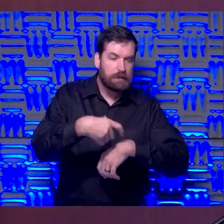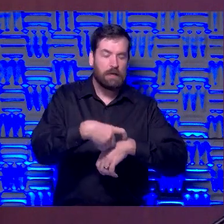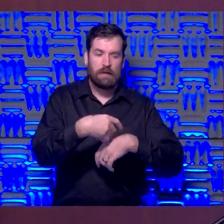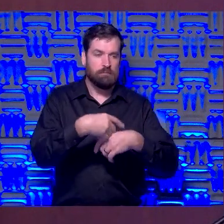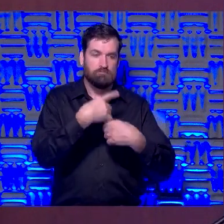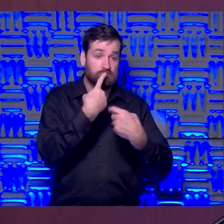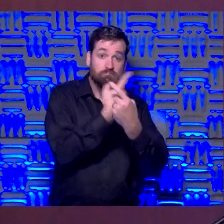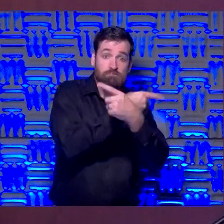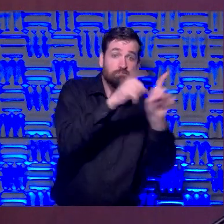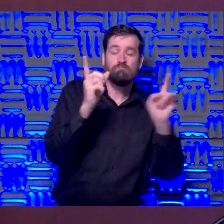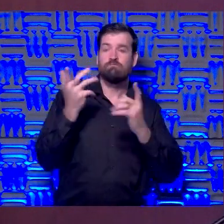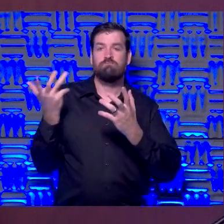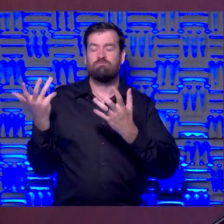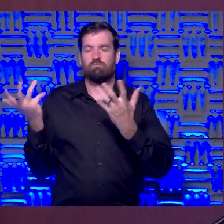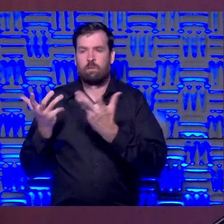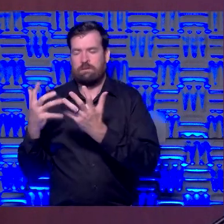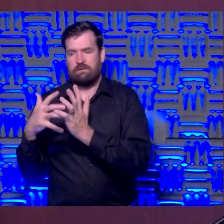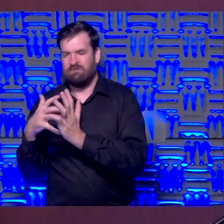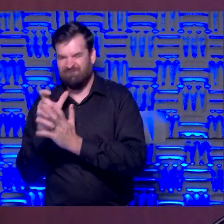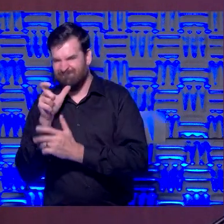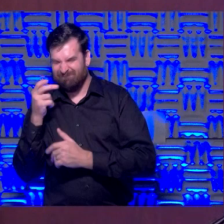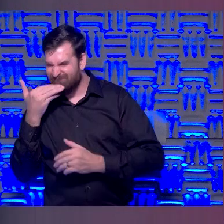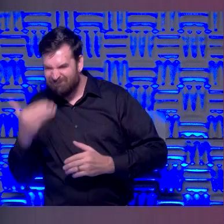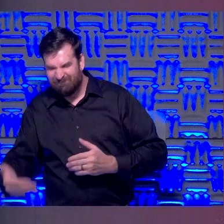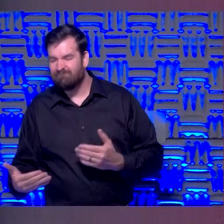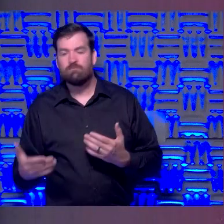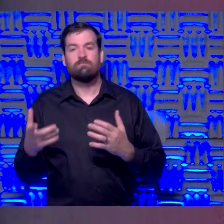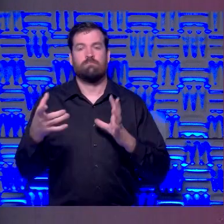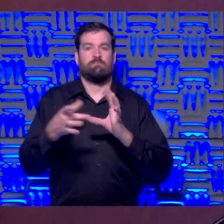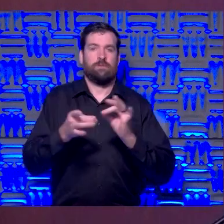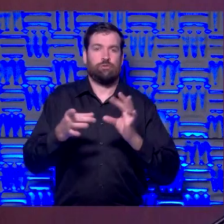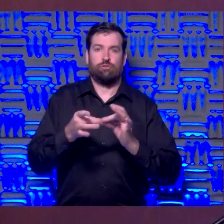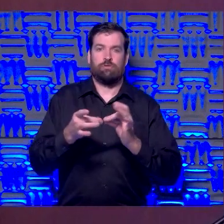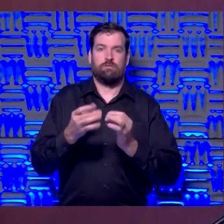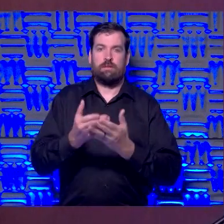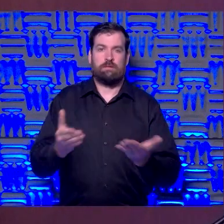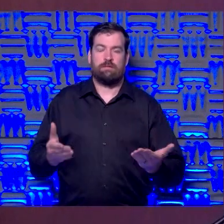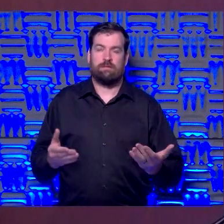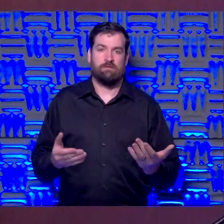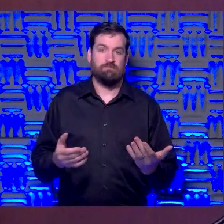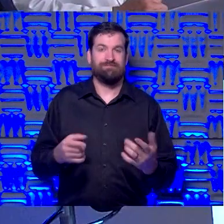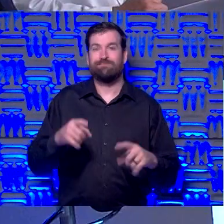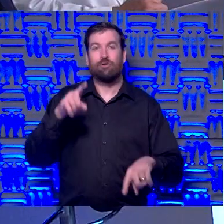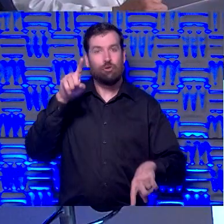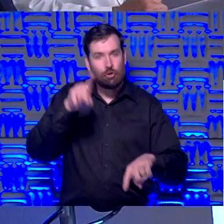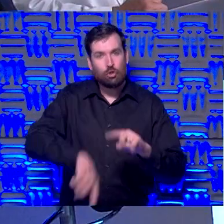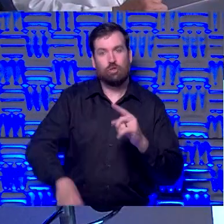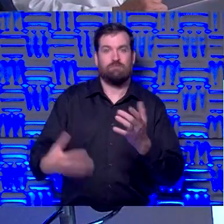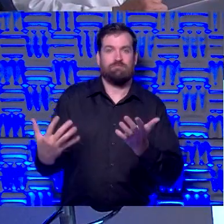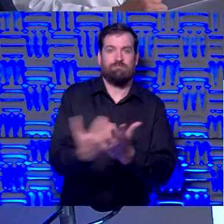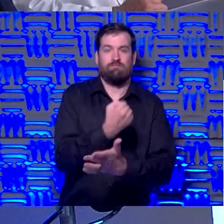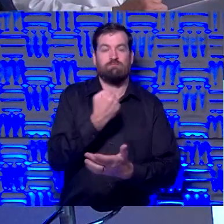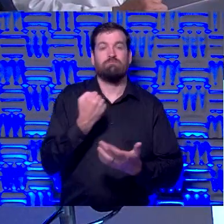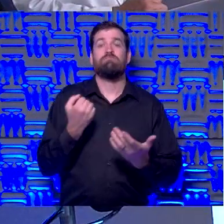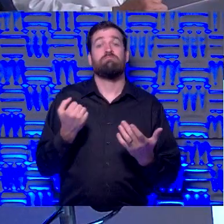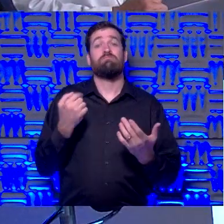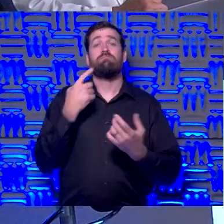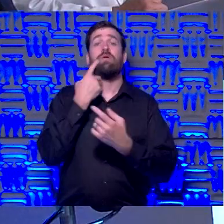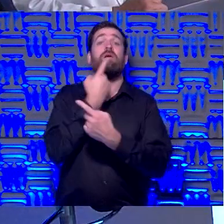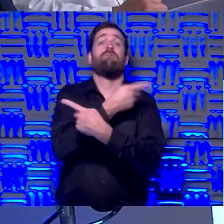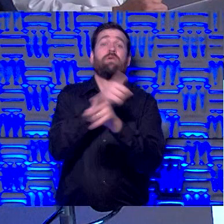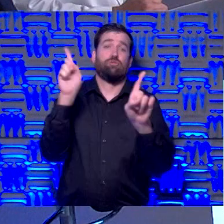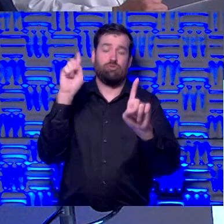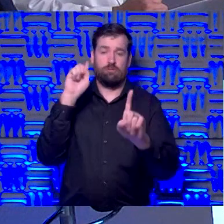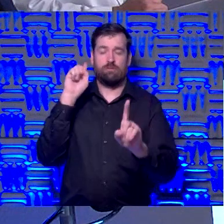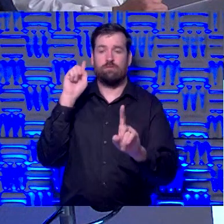go well. And they start talking about the things that they were not able to take advantage of. They do eventually get to the